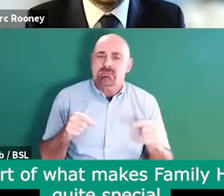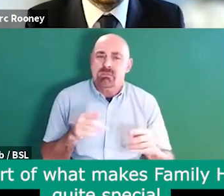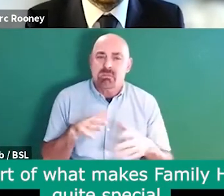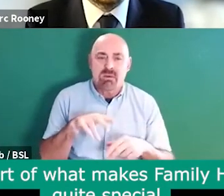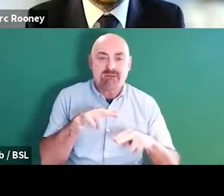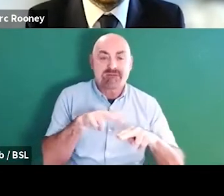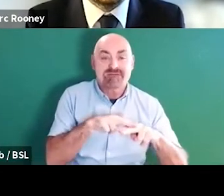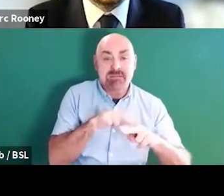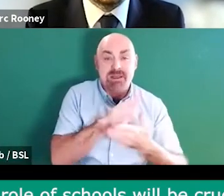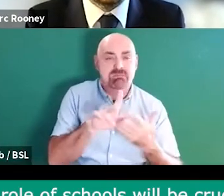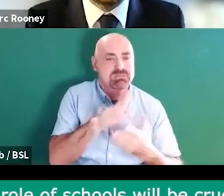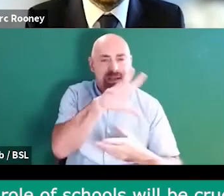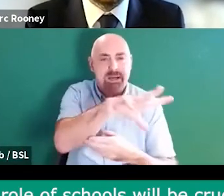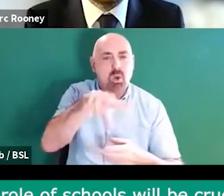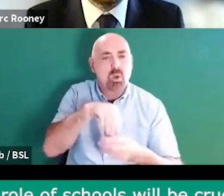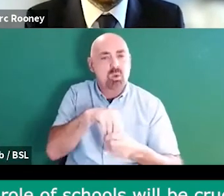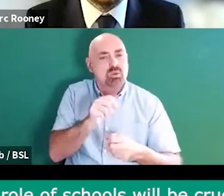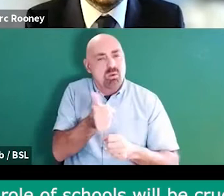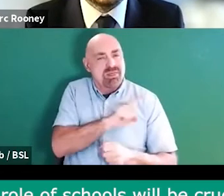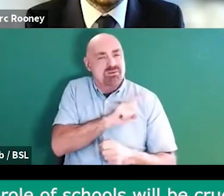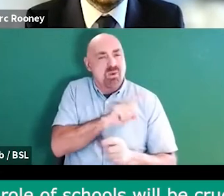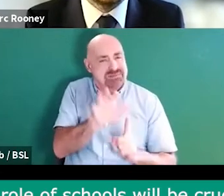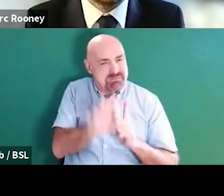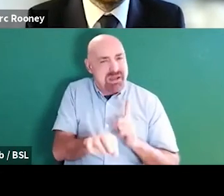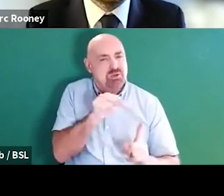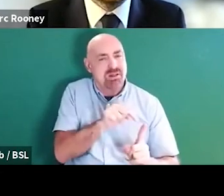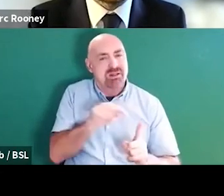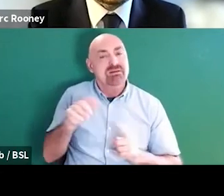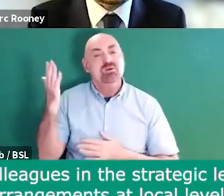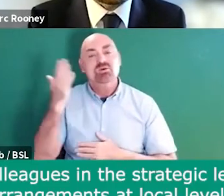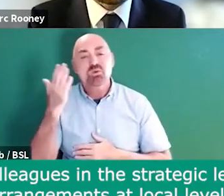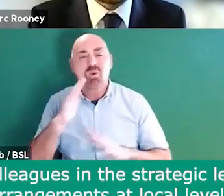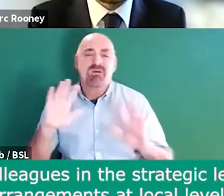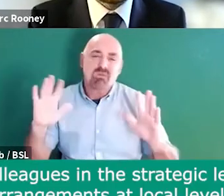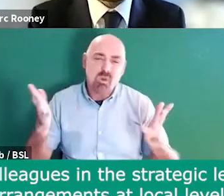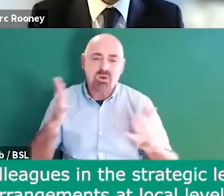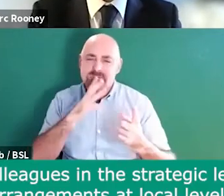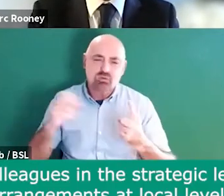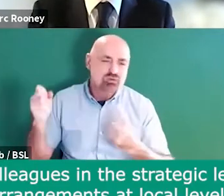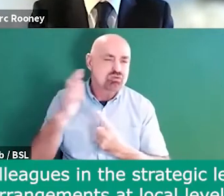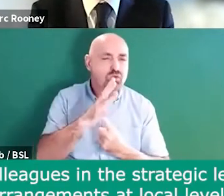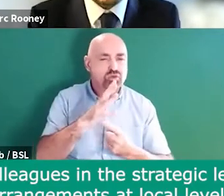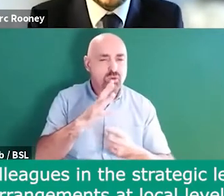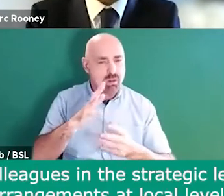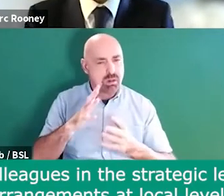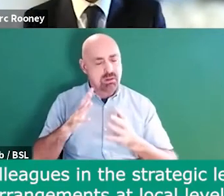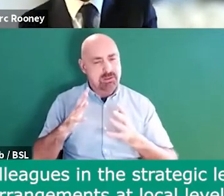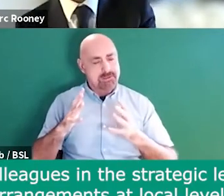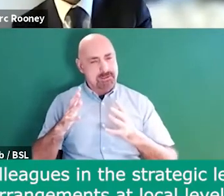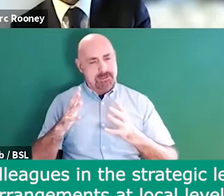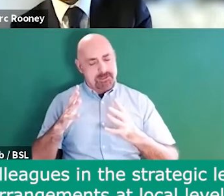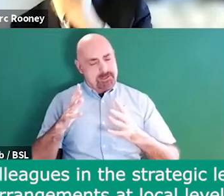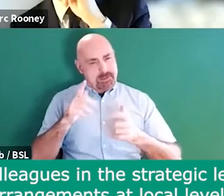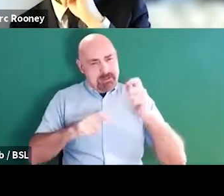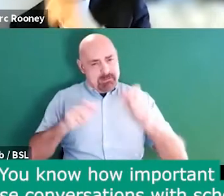Family Hubs quite special. The role of schools will be crucial, and for colleagues sat in the strategic leadership arrangements